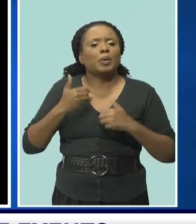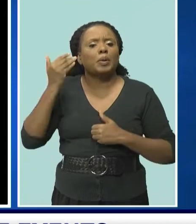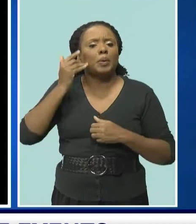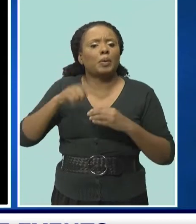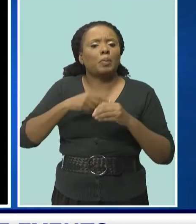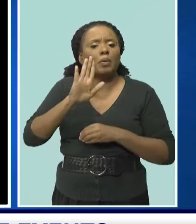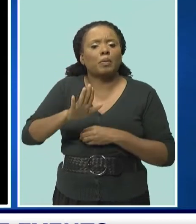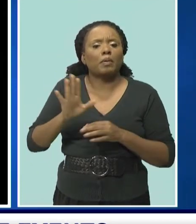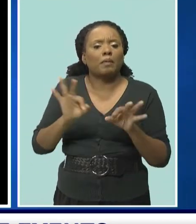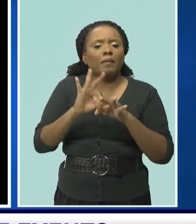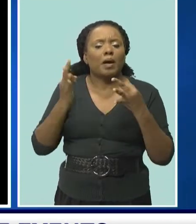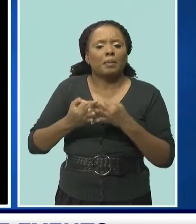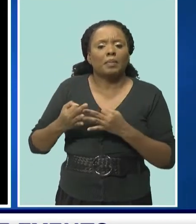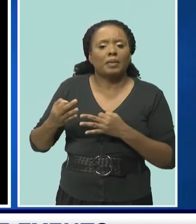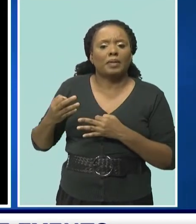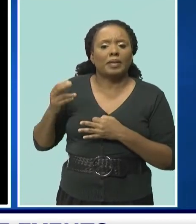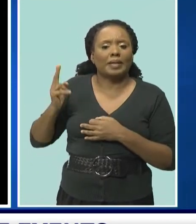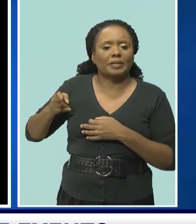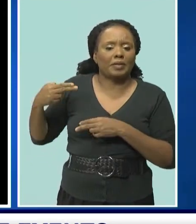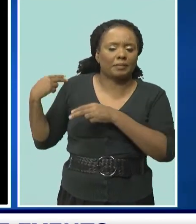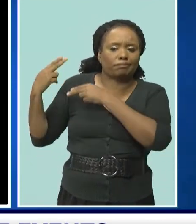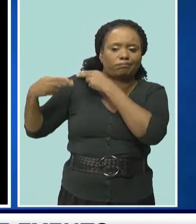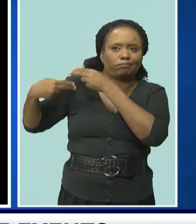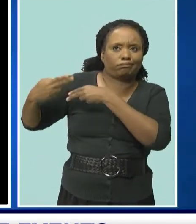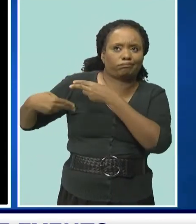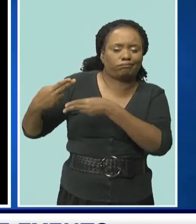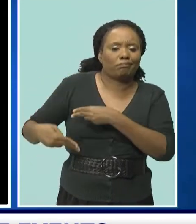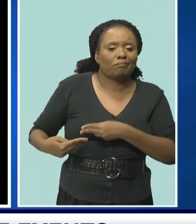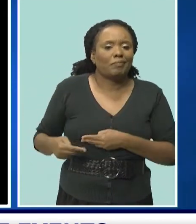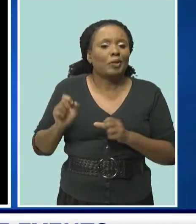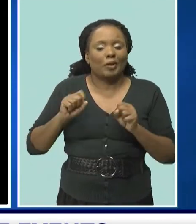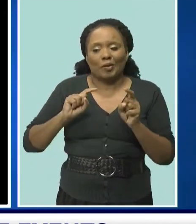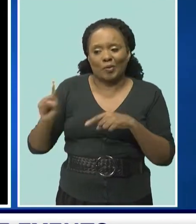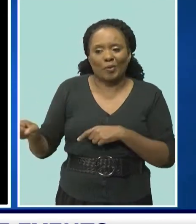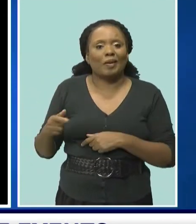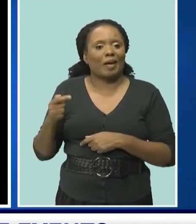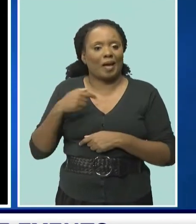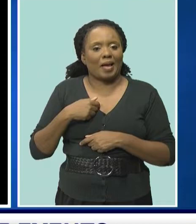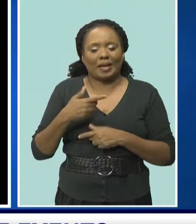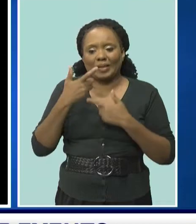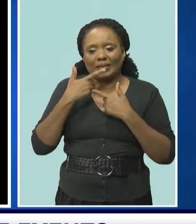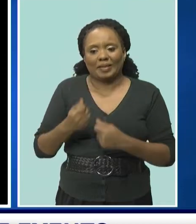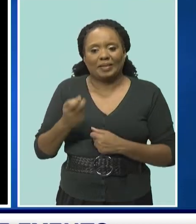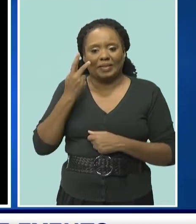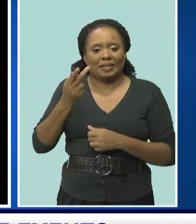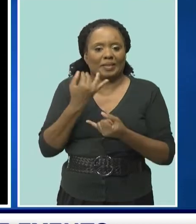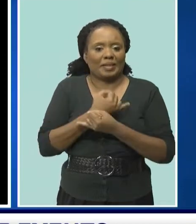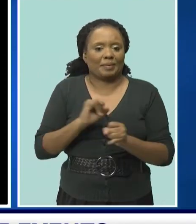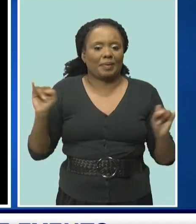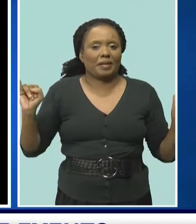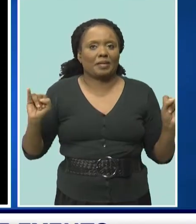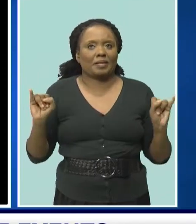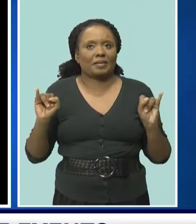workshop. I am particularly interested in going to see the Independence exhibition,